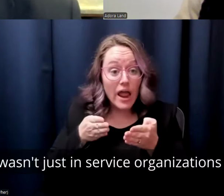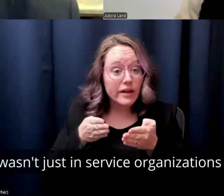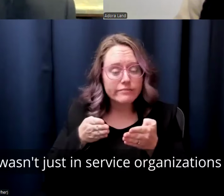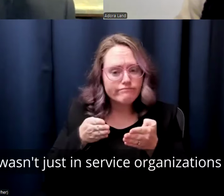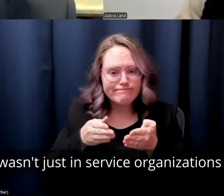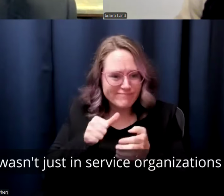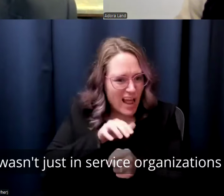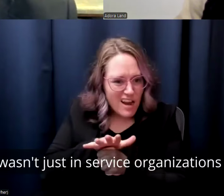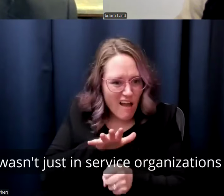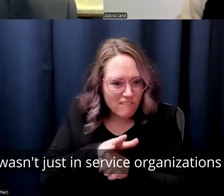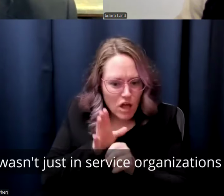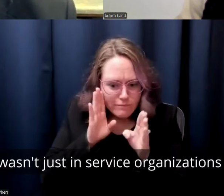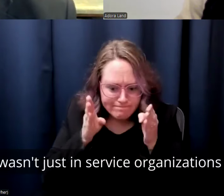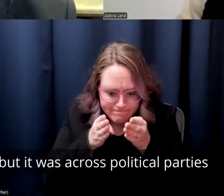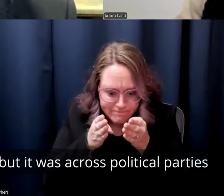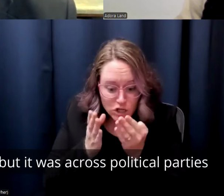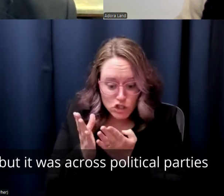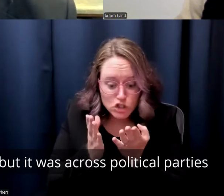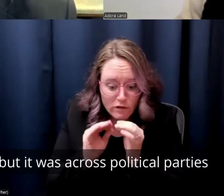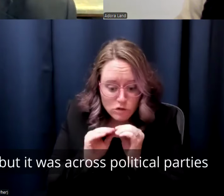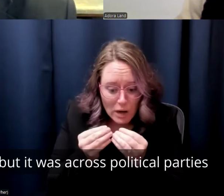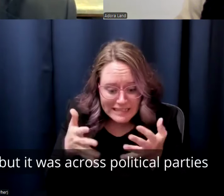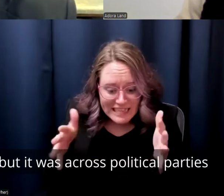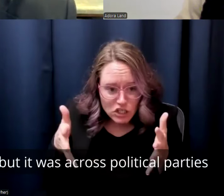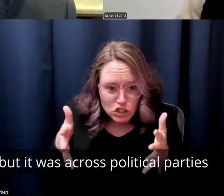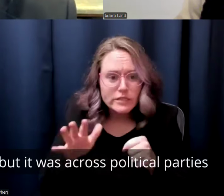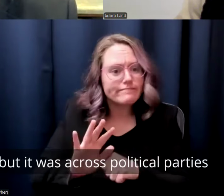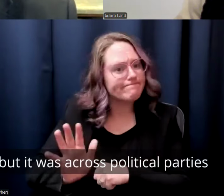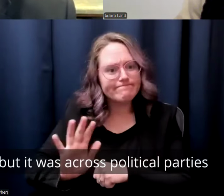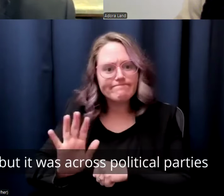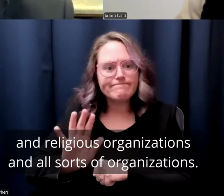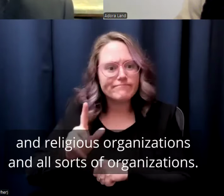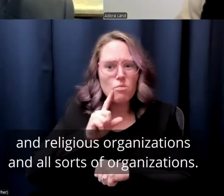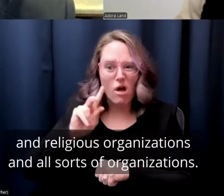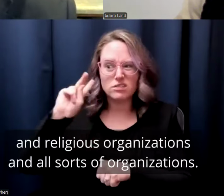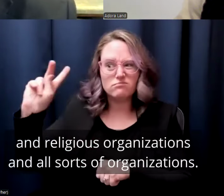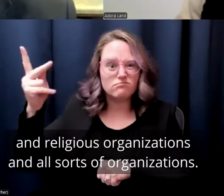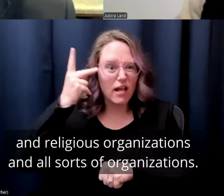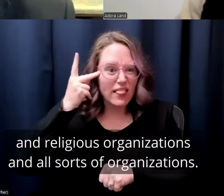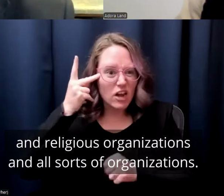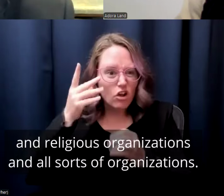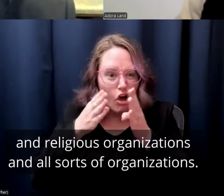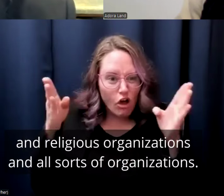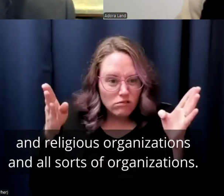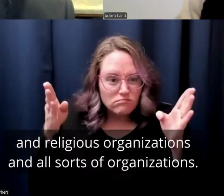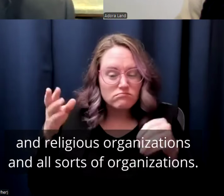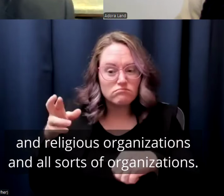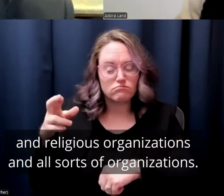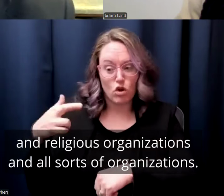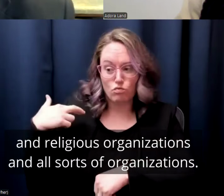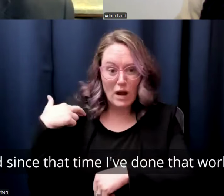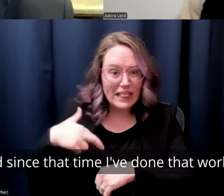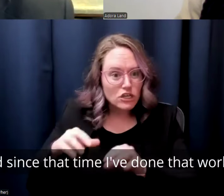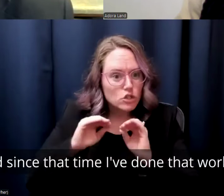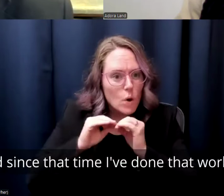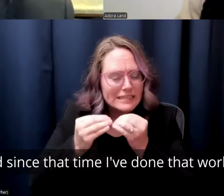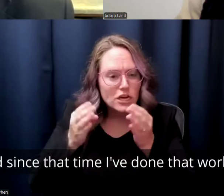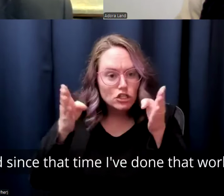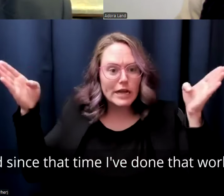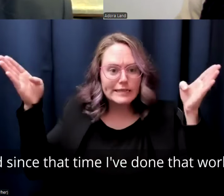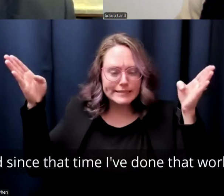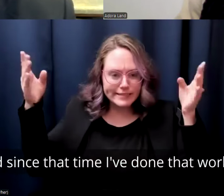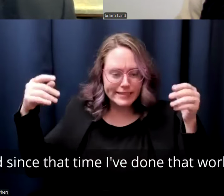It wasn't just in service organizations, but it was across political parties and religious organizations and all sorts of organizations. And since that